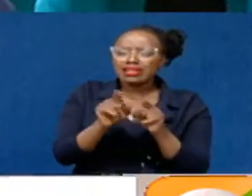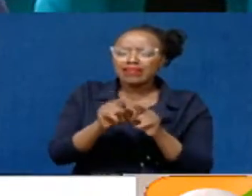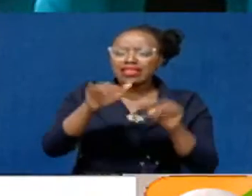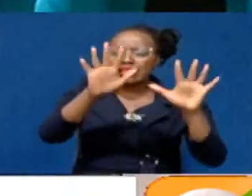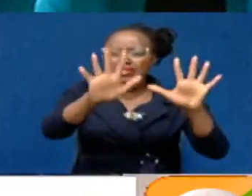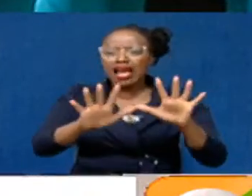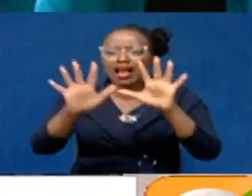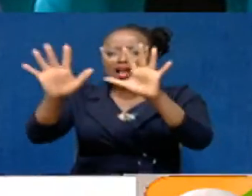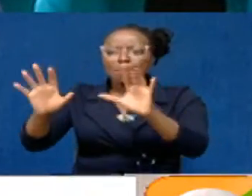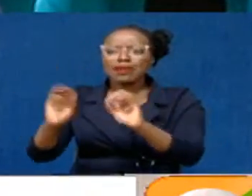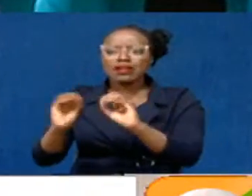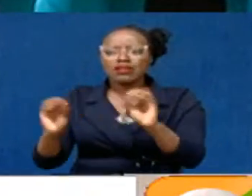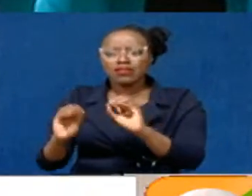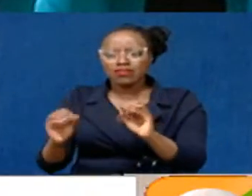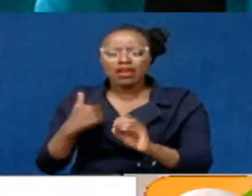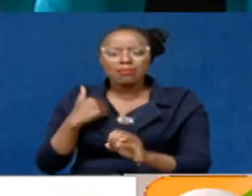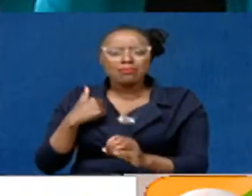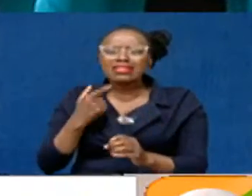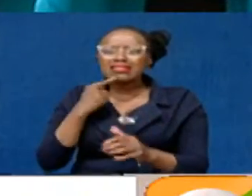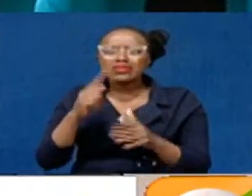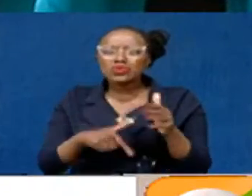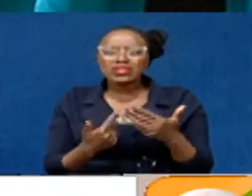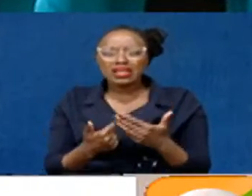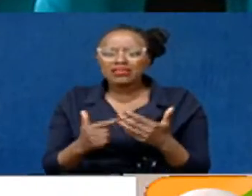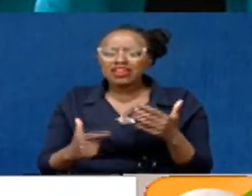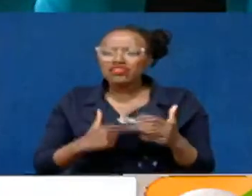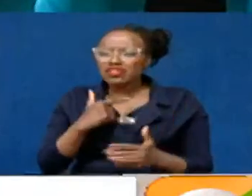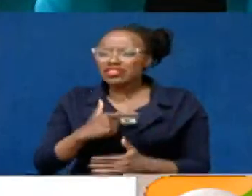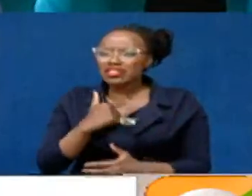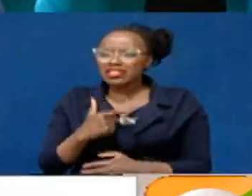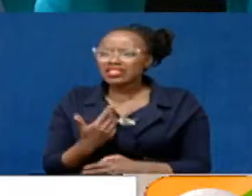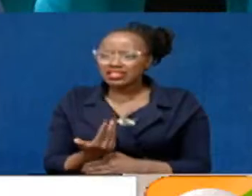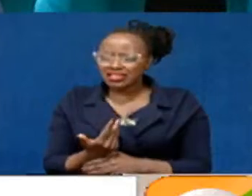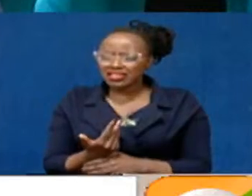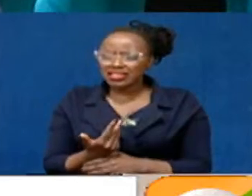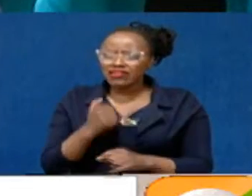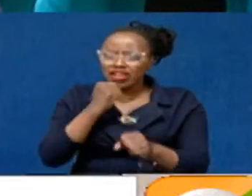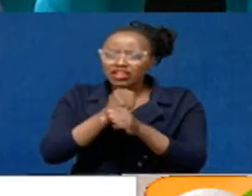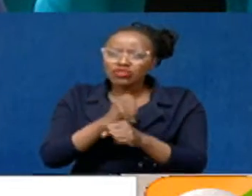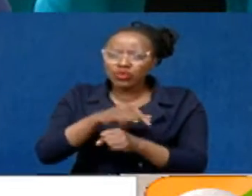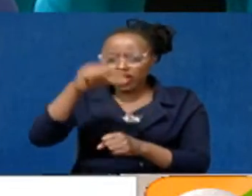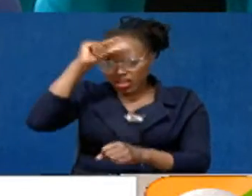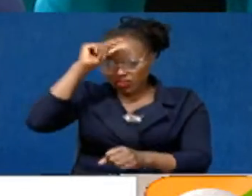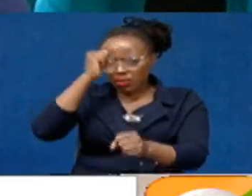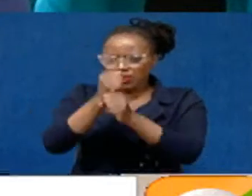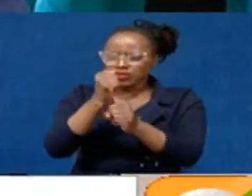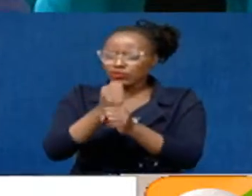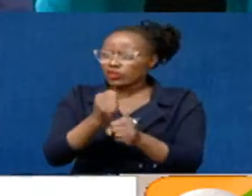not a campaign? What did he say? That he's visiting. He's doing government work.